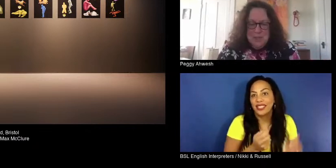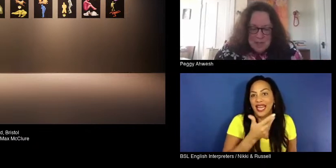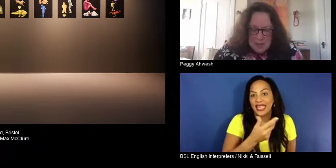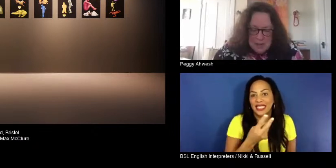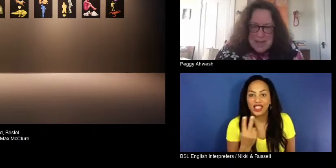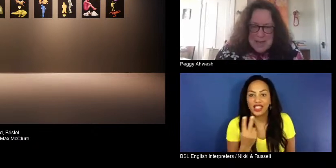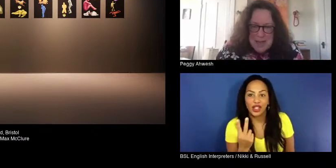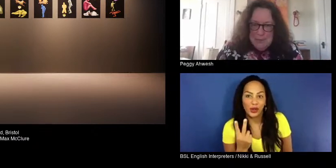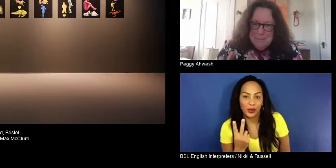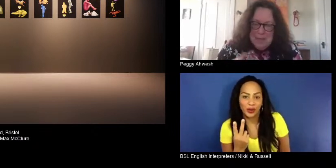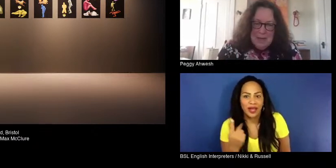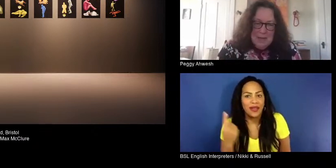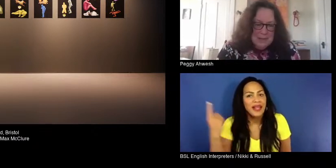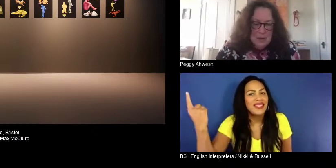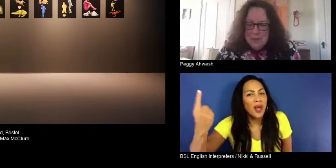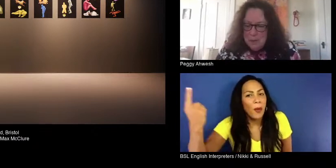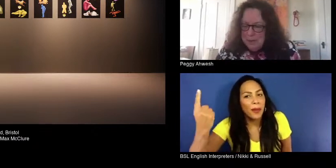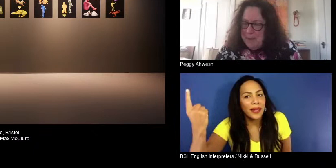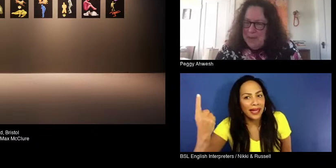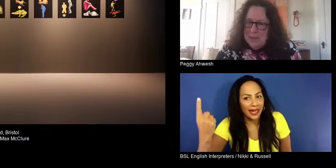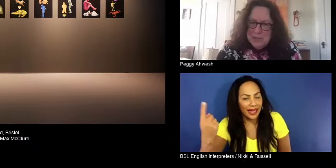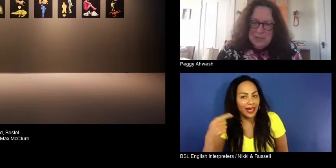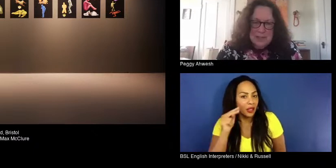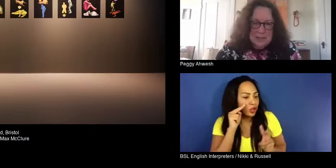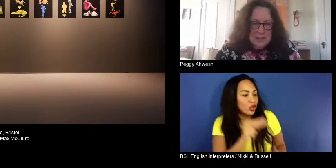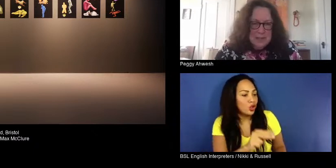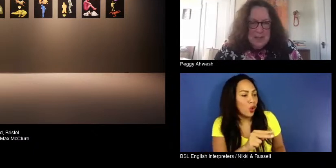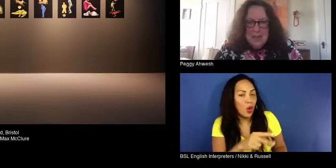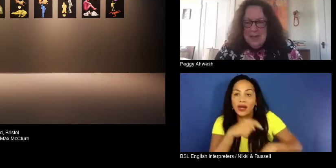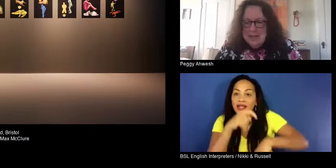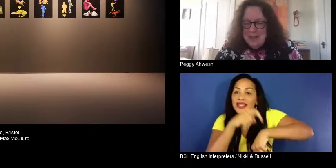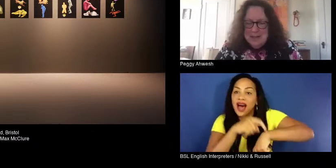capsules. So it's just like stuff. And it does, you turn the pages and